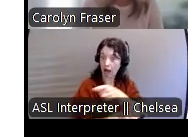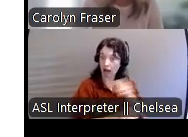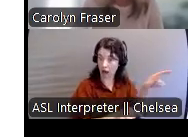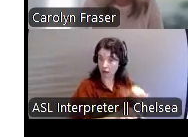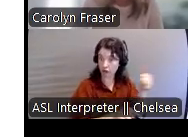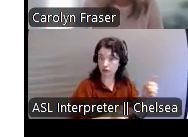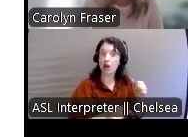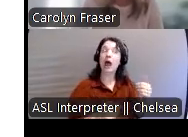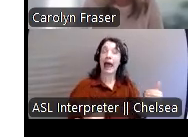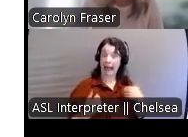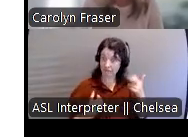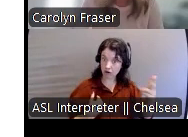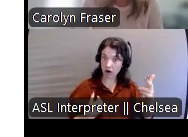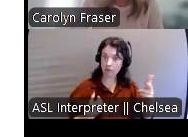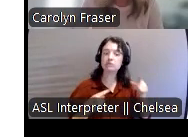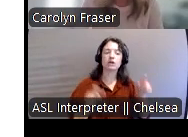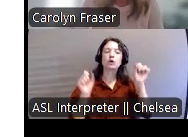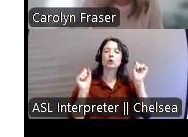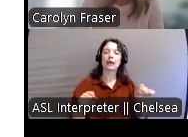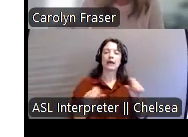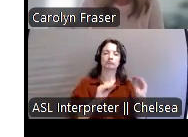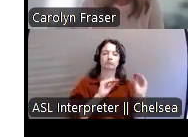pursued. And the reason why I put this slide in is that